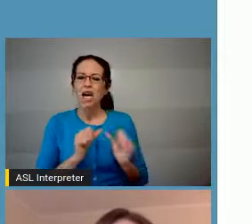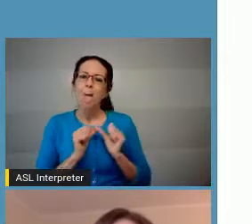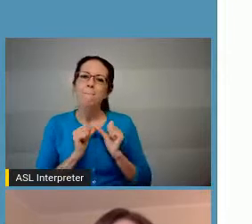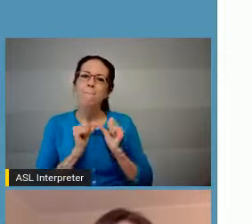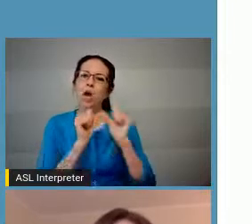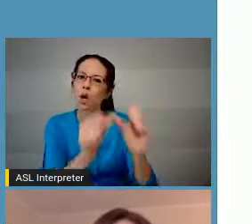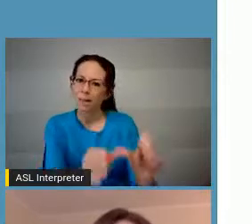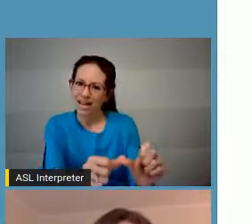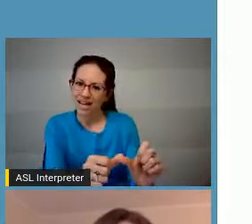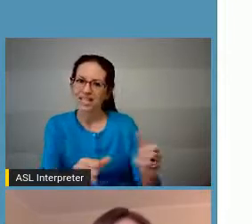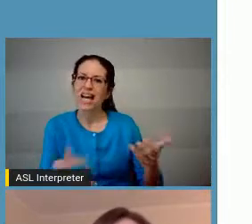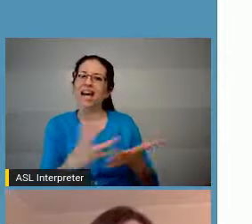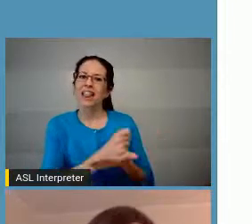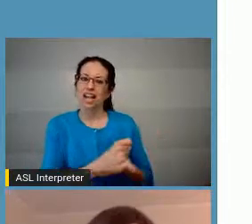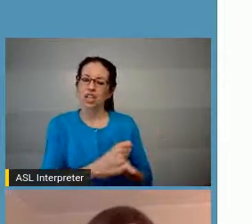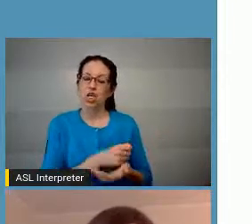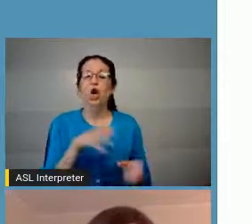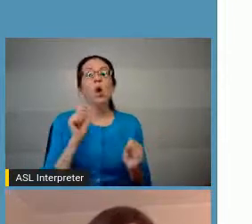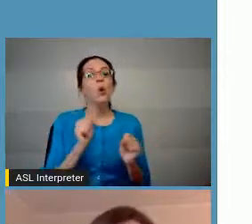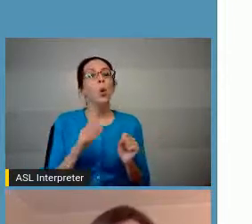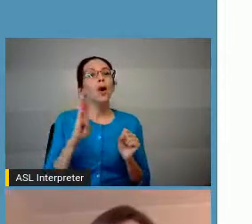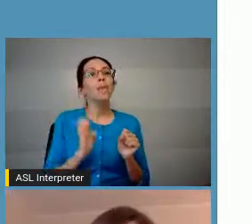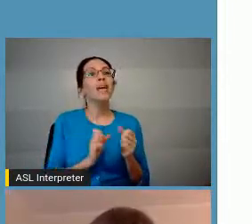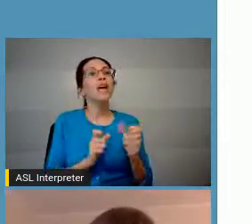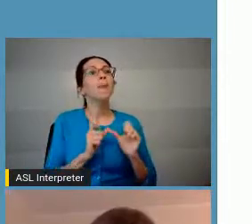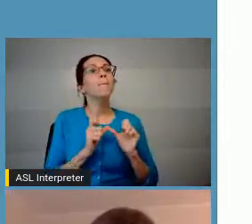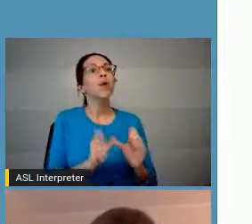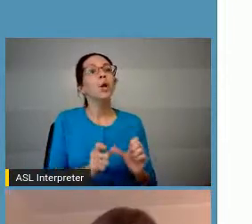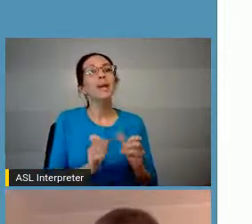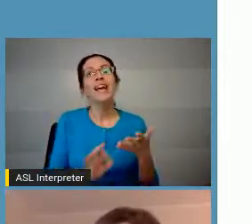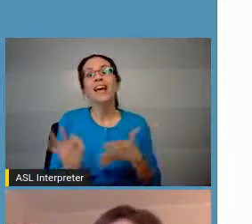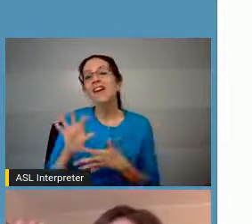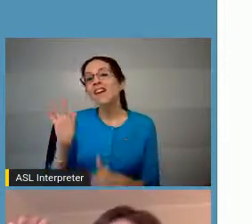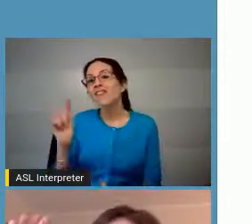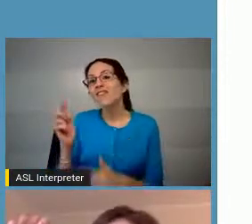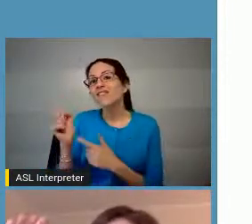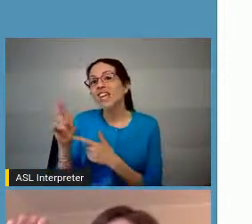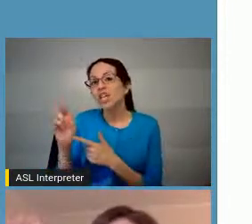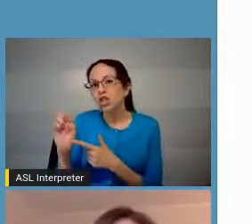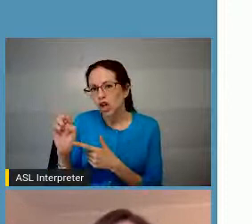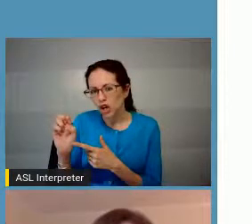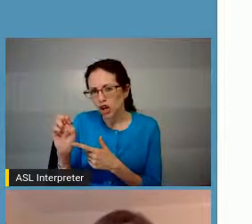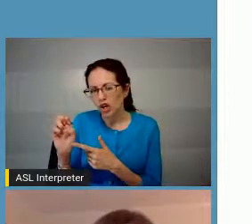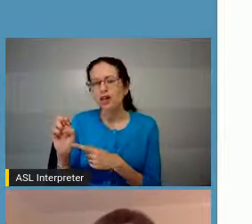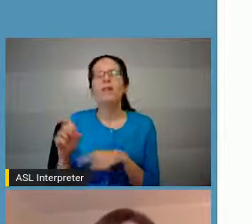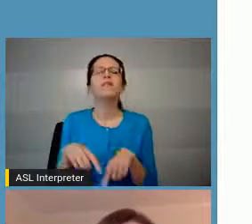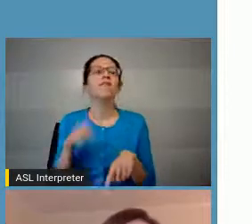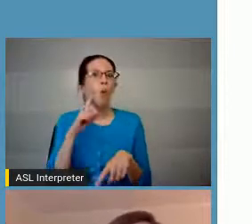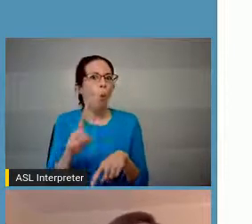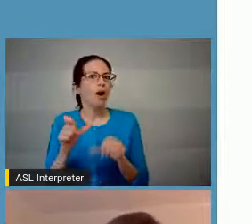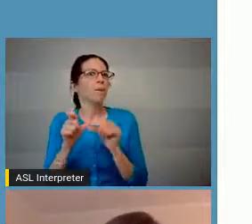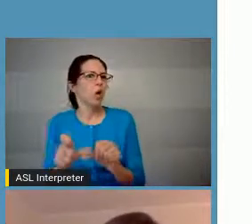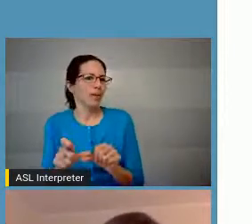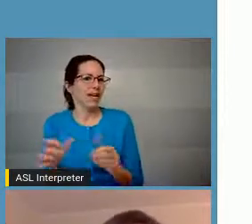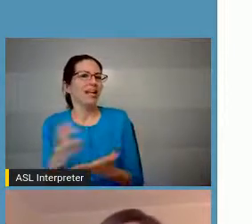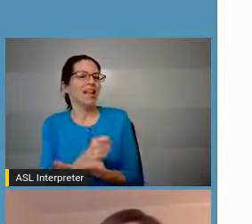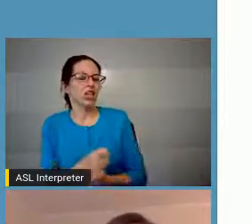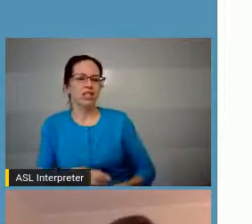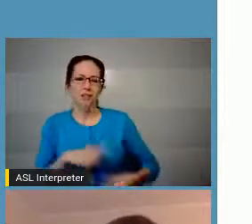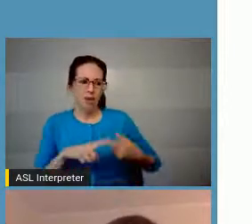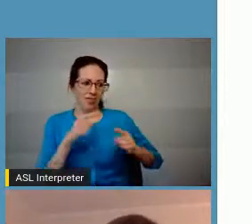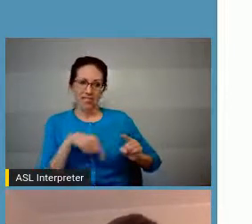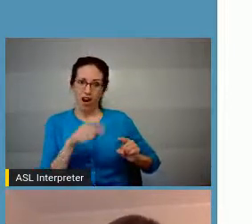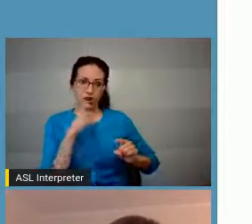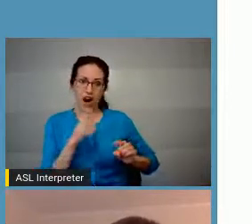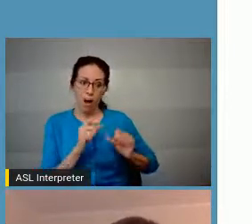be a permanent feature of preservation and access strategies for permanent collections. They're not permanent because they just don't